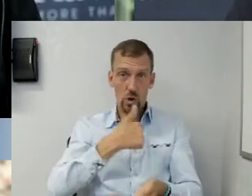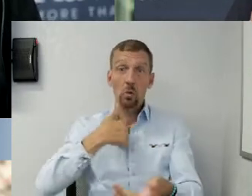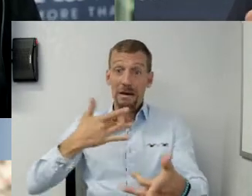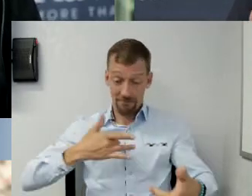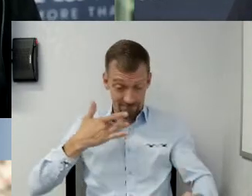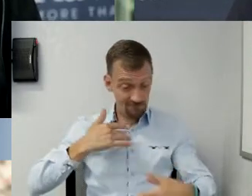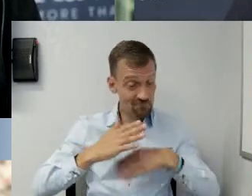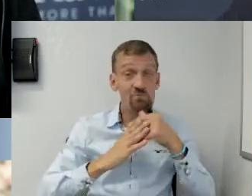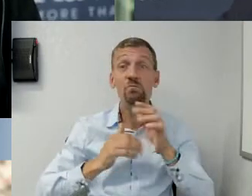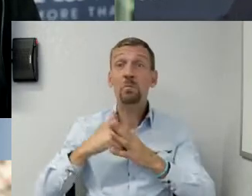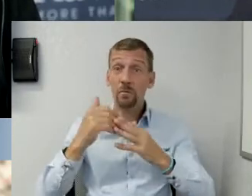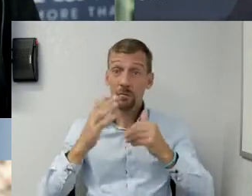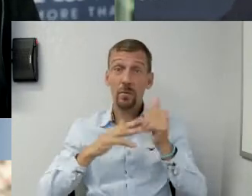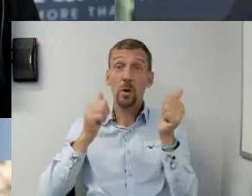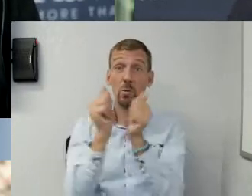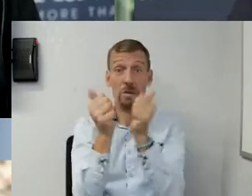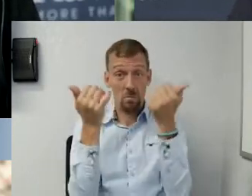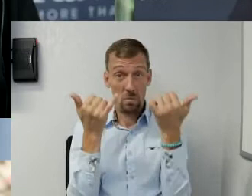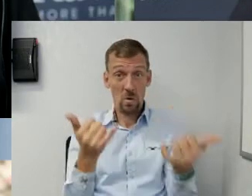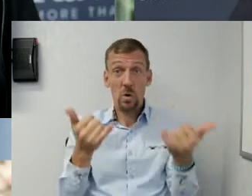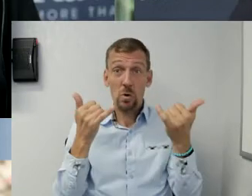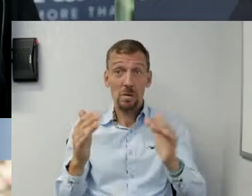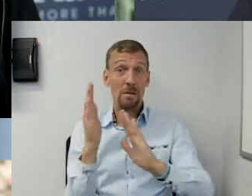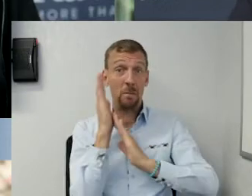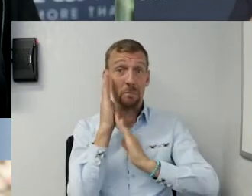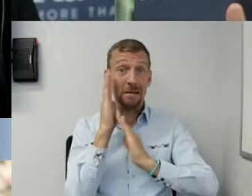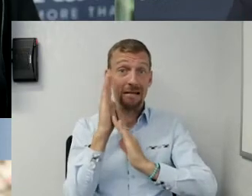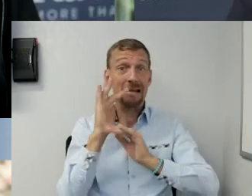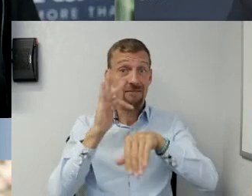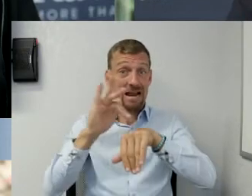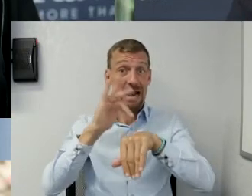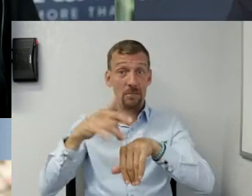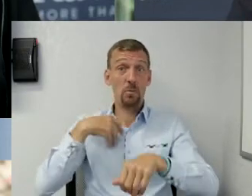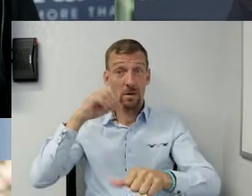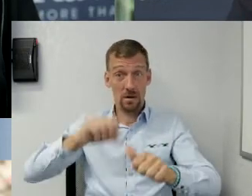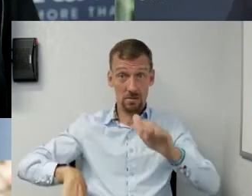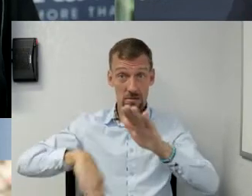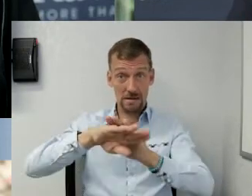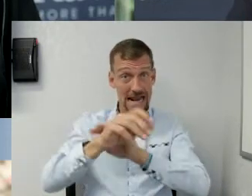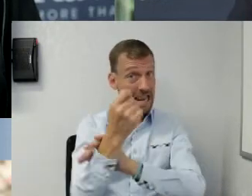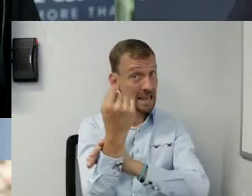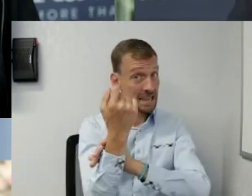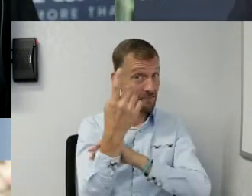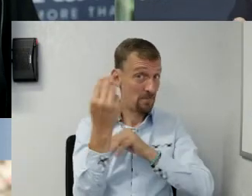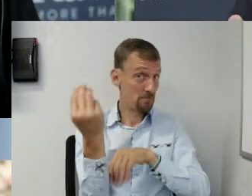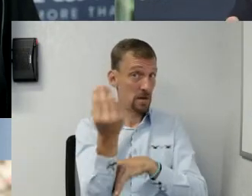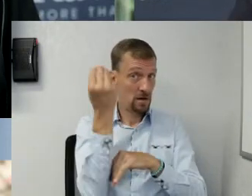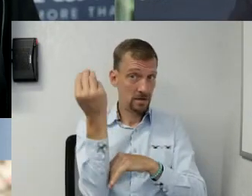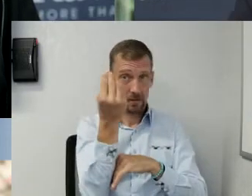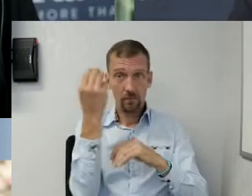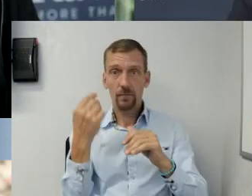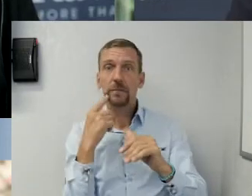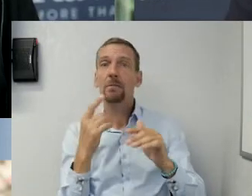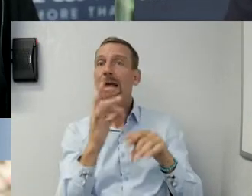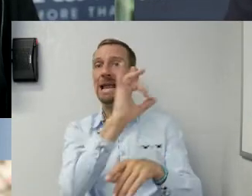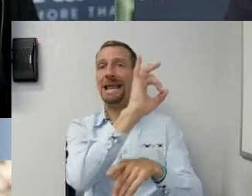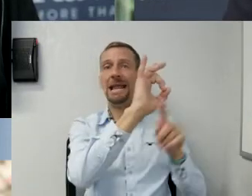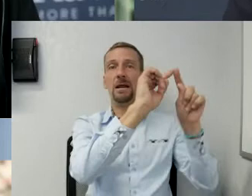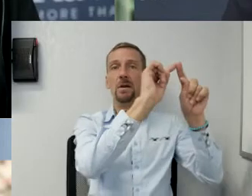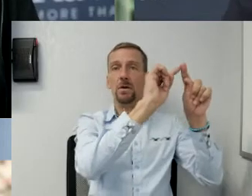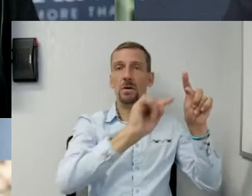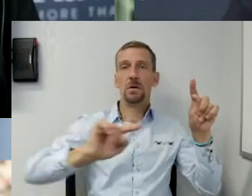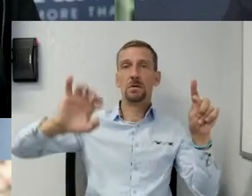comfortable with our current bed utilization that we can go up to 11 on Monday. We're going to go from 8 to